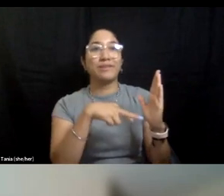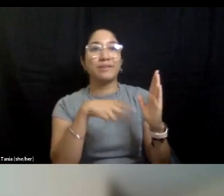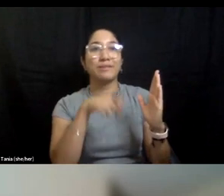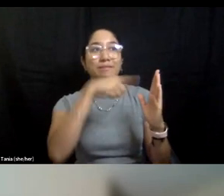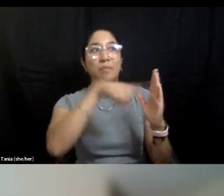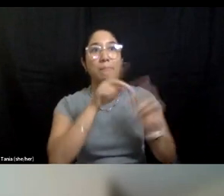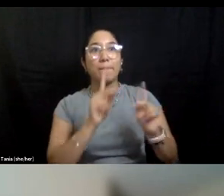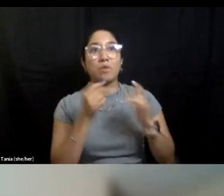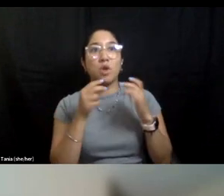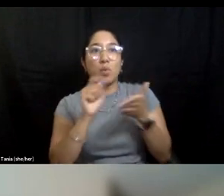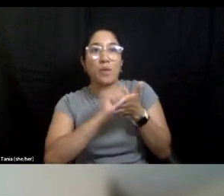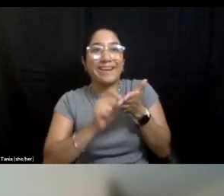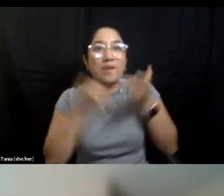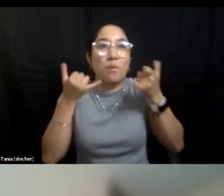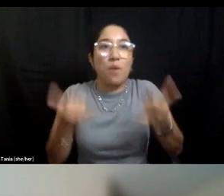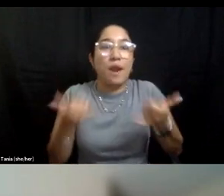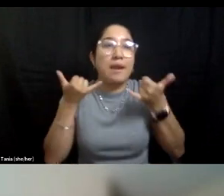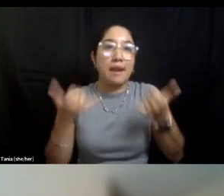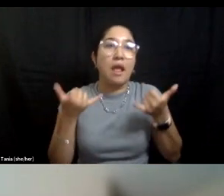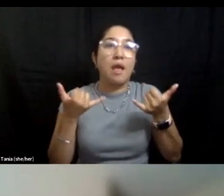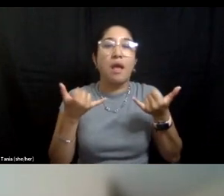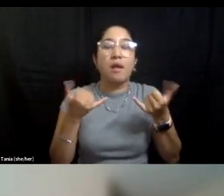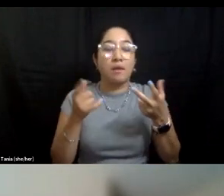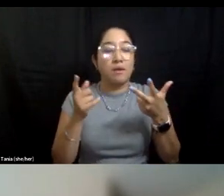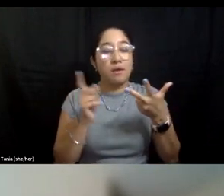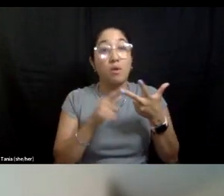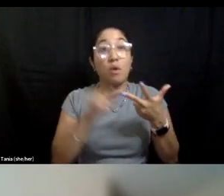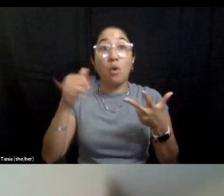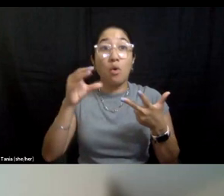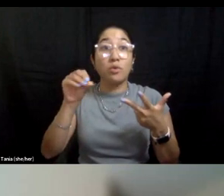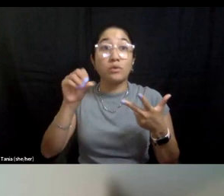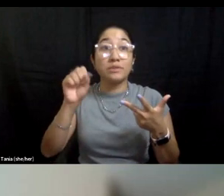I really, really love the work of Jose Rivera. I've mentioned him.